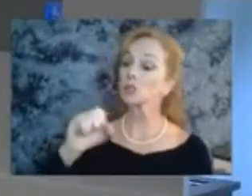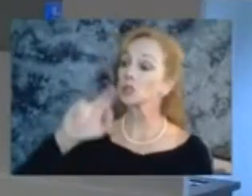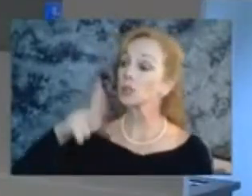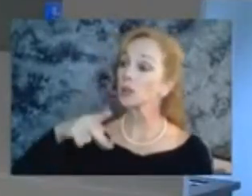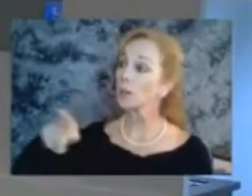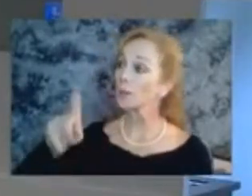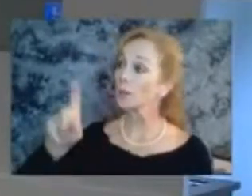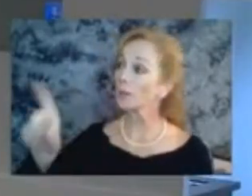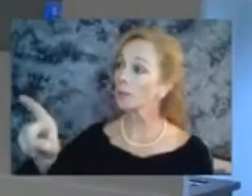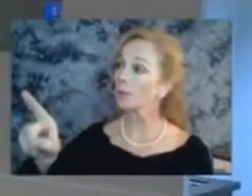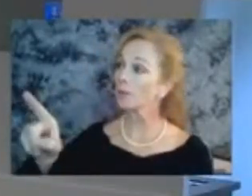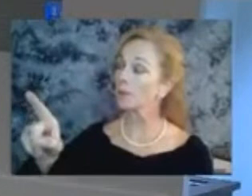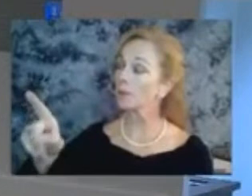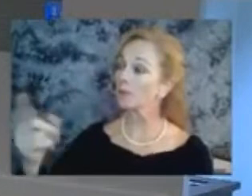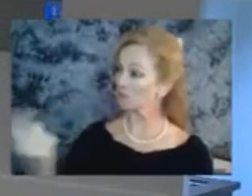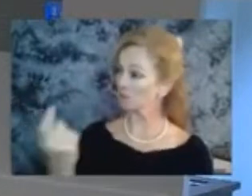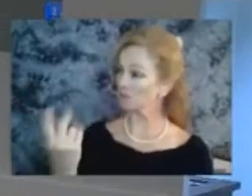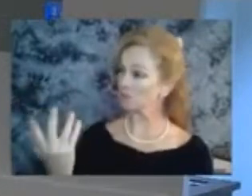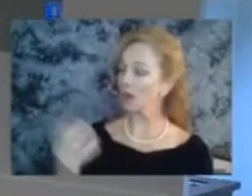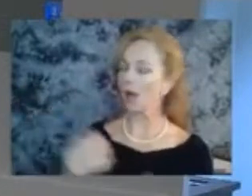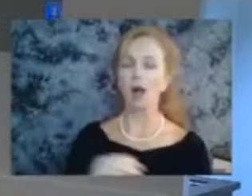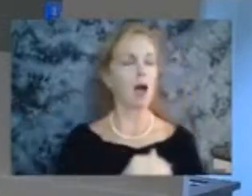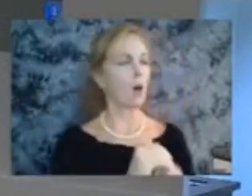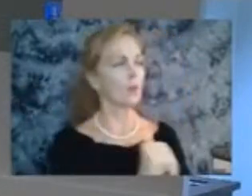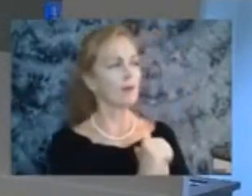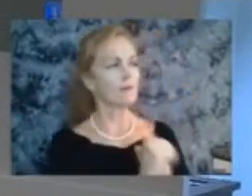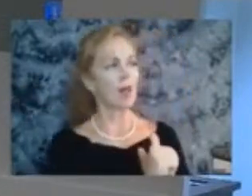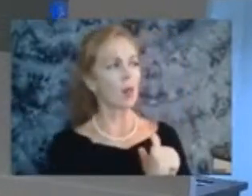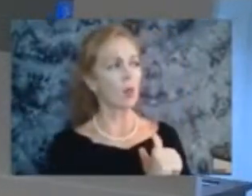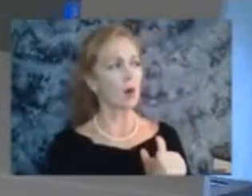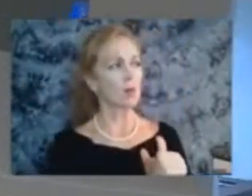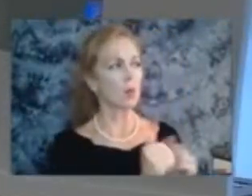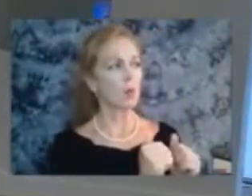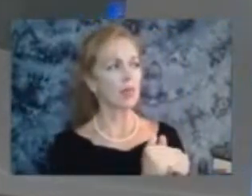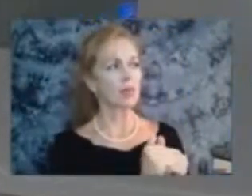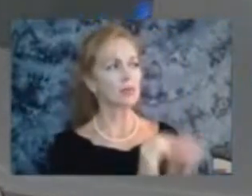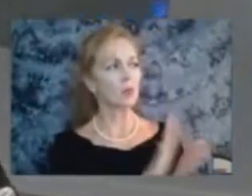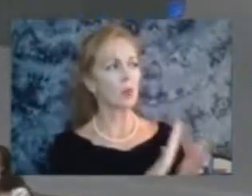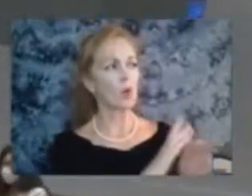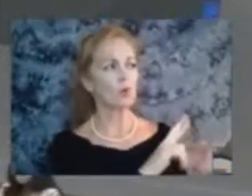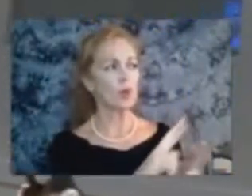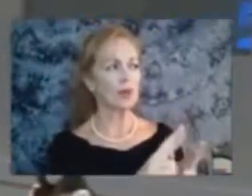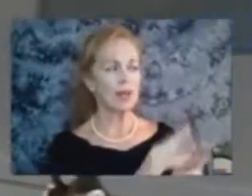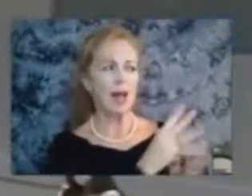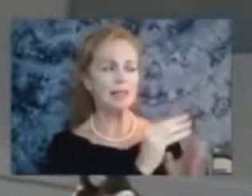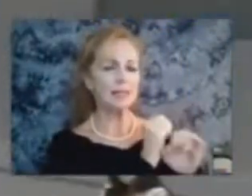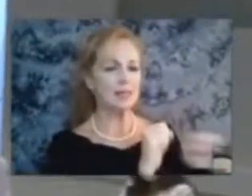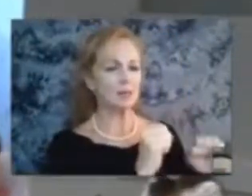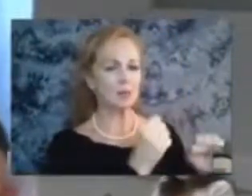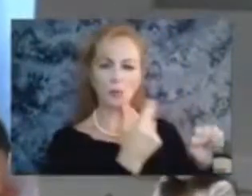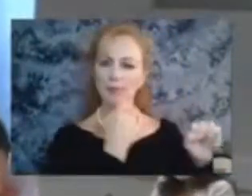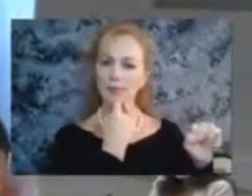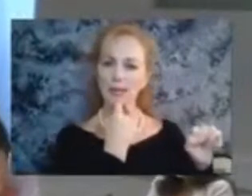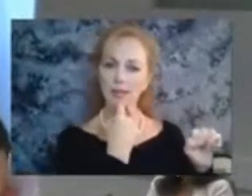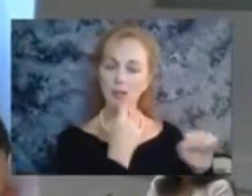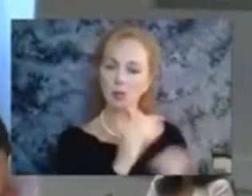to follow up with the school readiness and safety audit piece, Kathy. As you were saying, you said